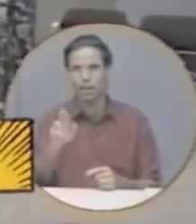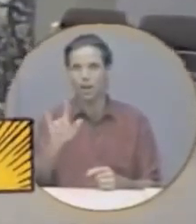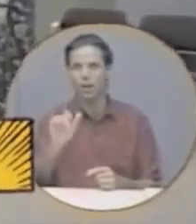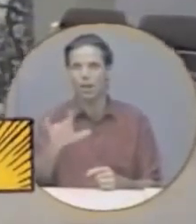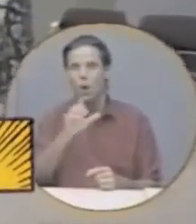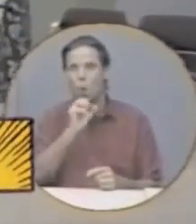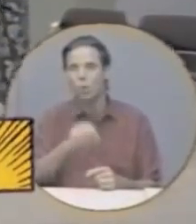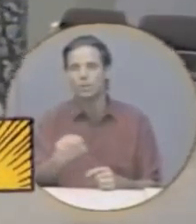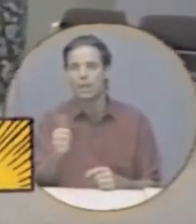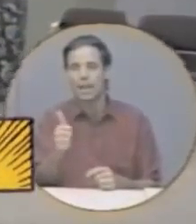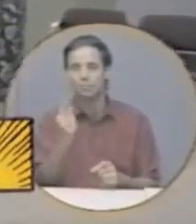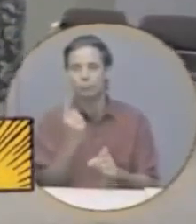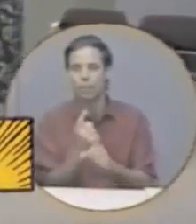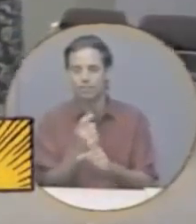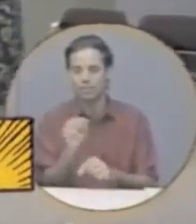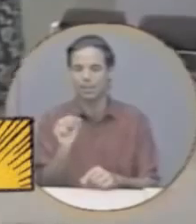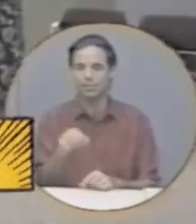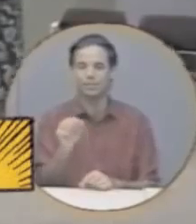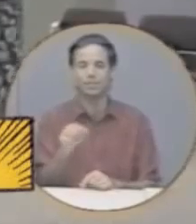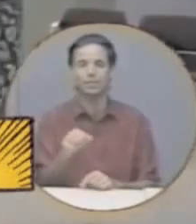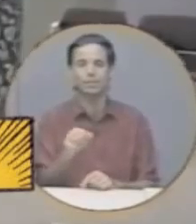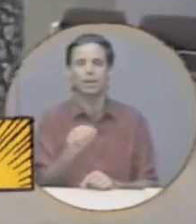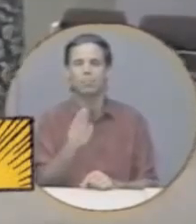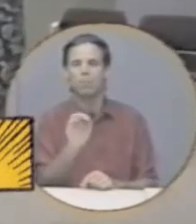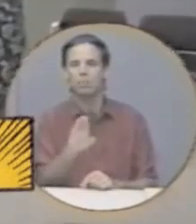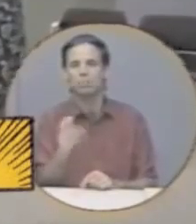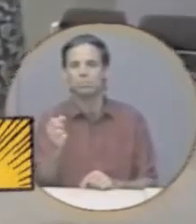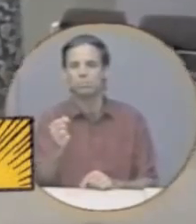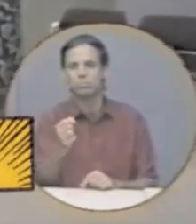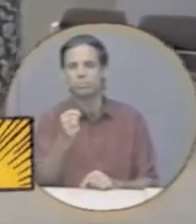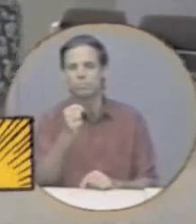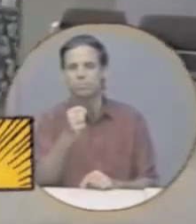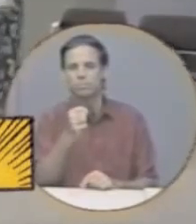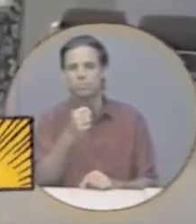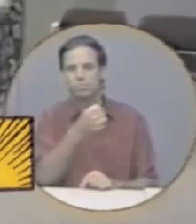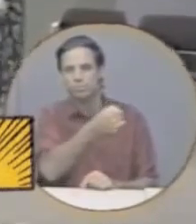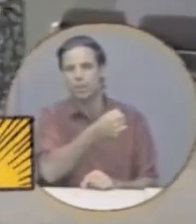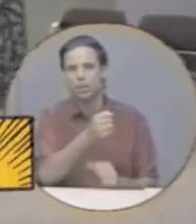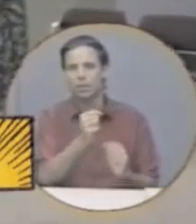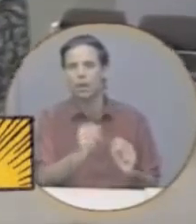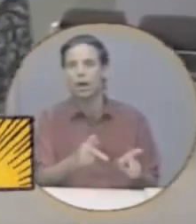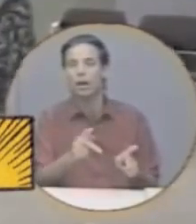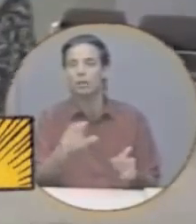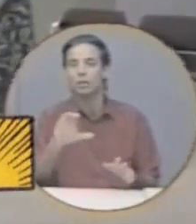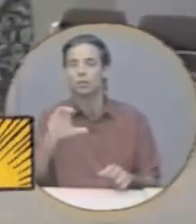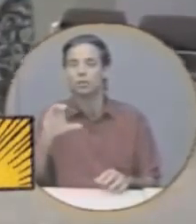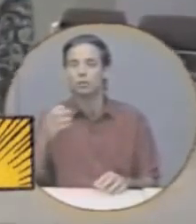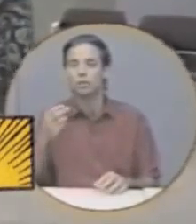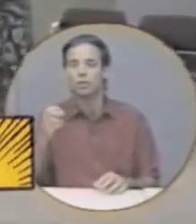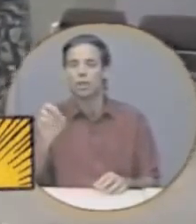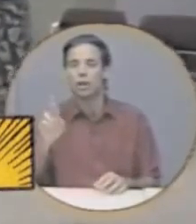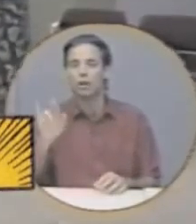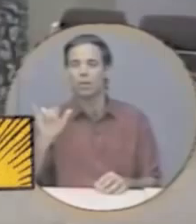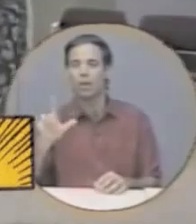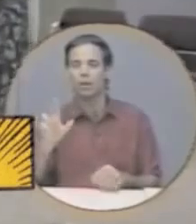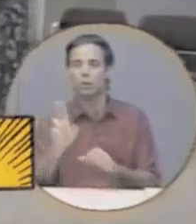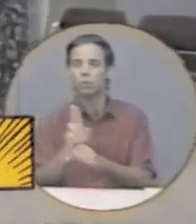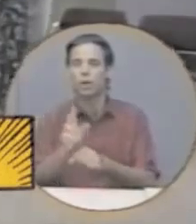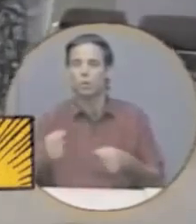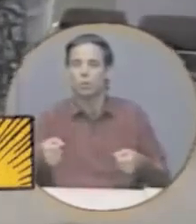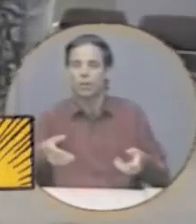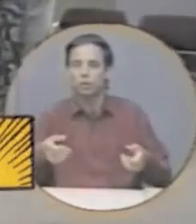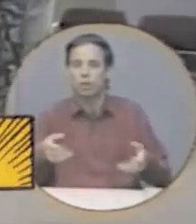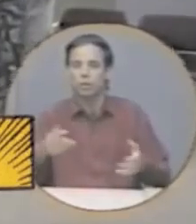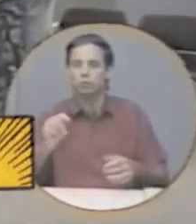Cheryl's 10, right? Yes. Yeah. Bob, let me hold on to that there. Cheryl uses a wheelchair tray, and